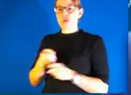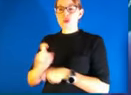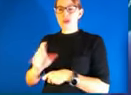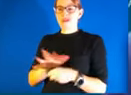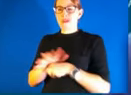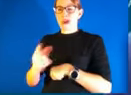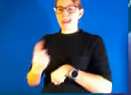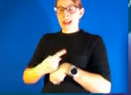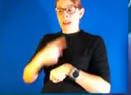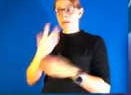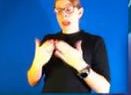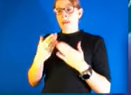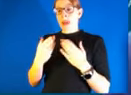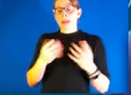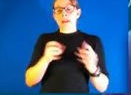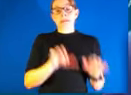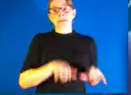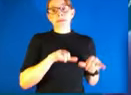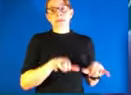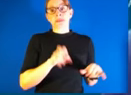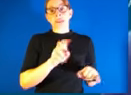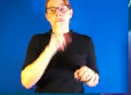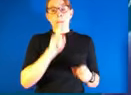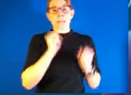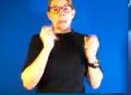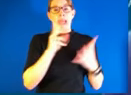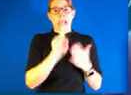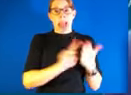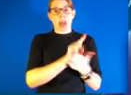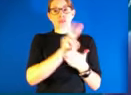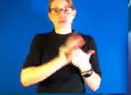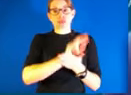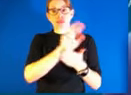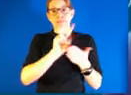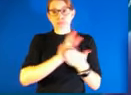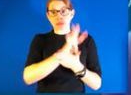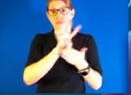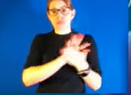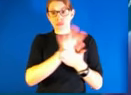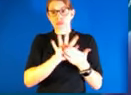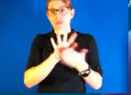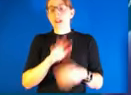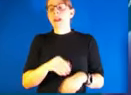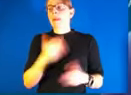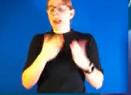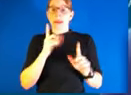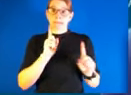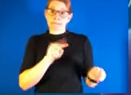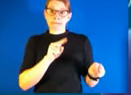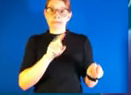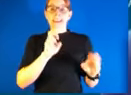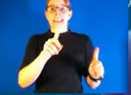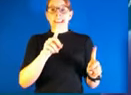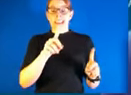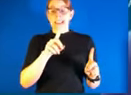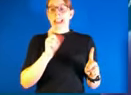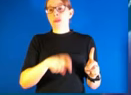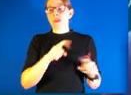because you may be in the ED for many hours. So there's some stuff that you have to go to the ED for and you can't avoid. And